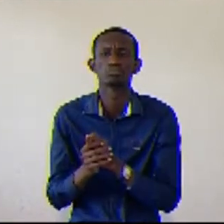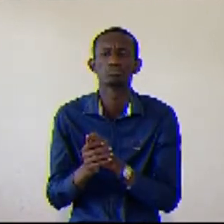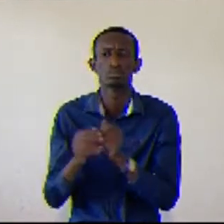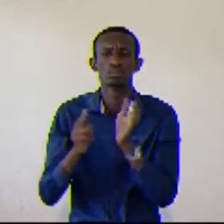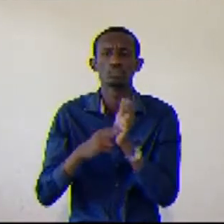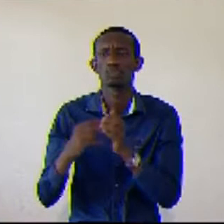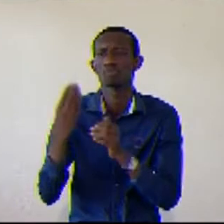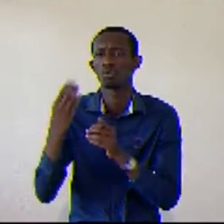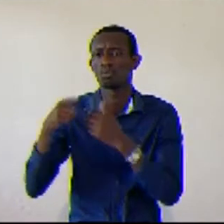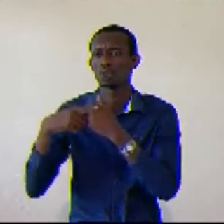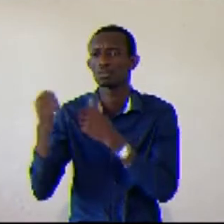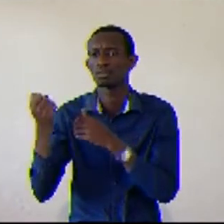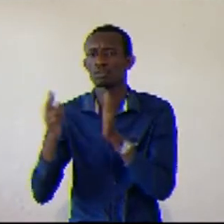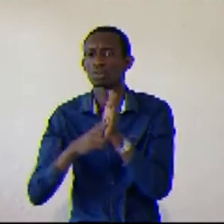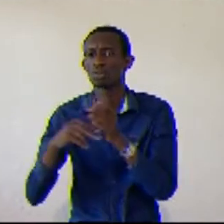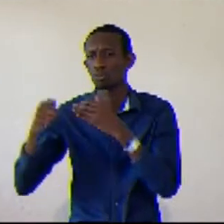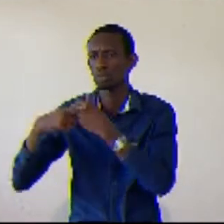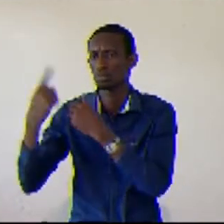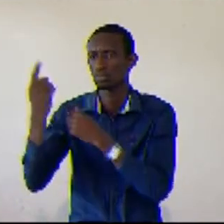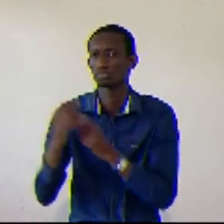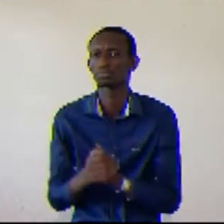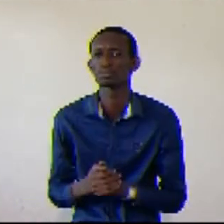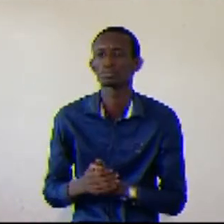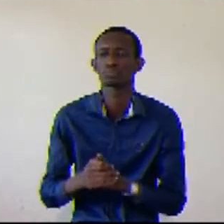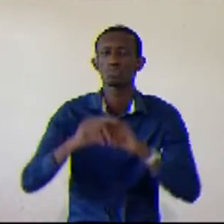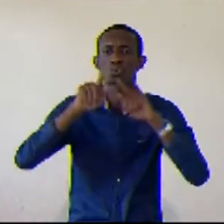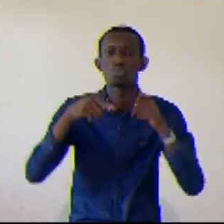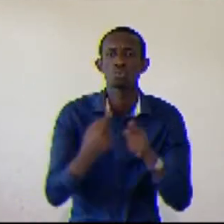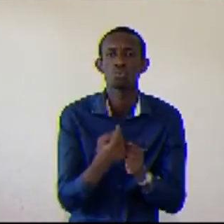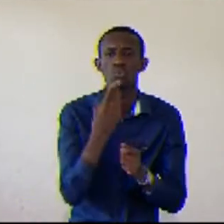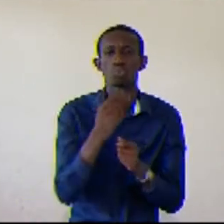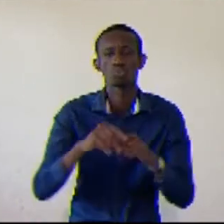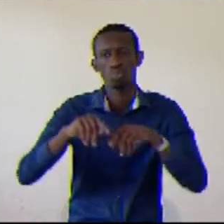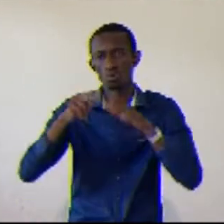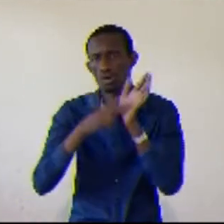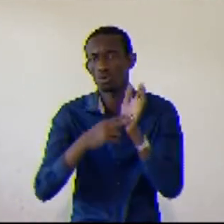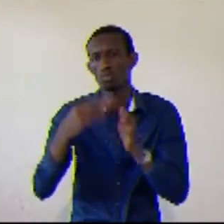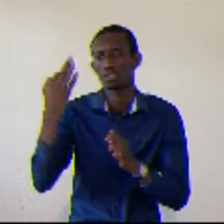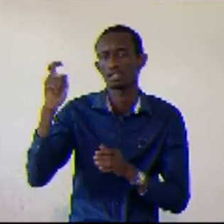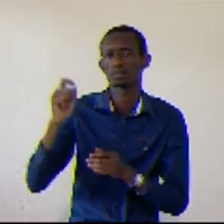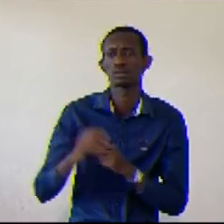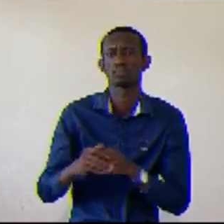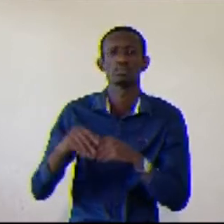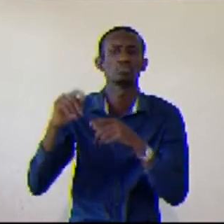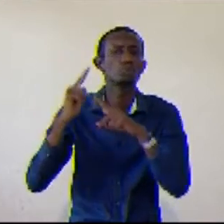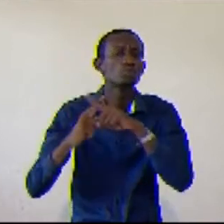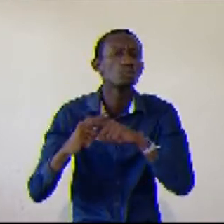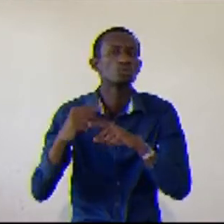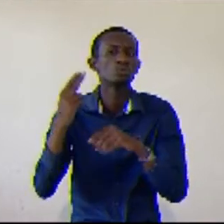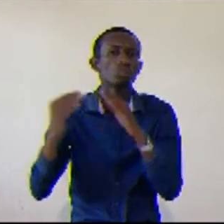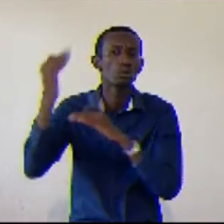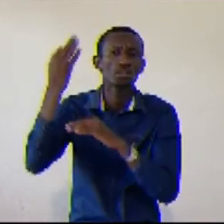1. f of 2 is 3 times 2 power 3 plus